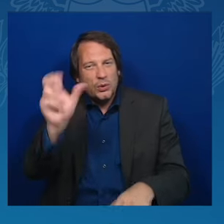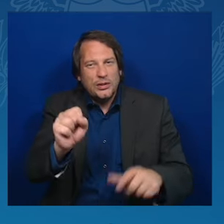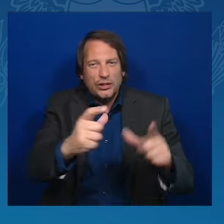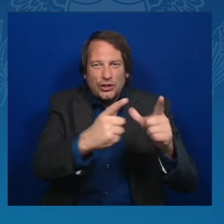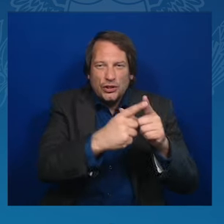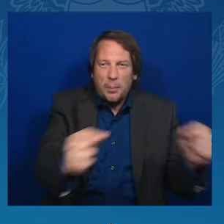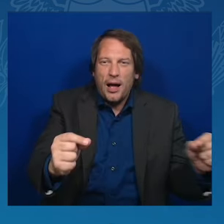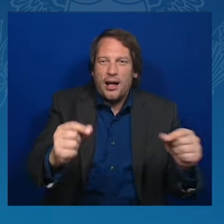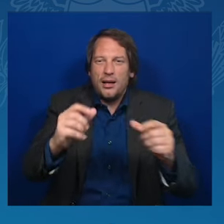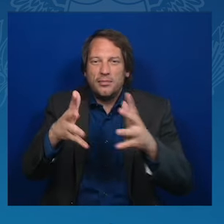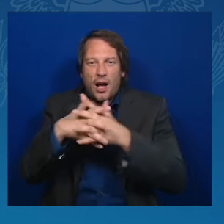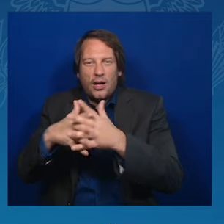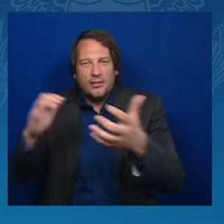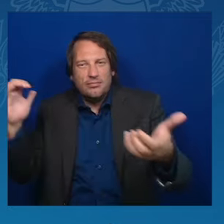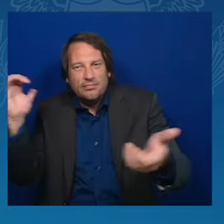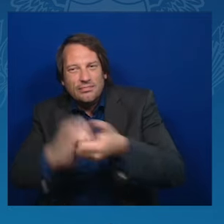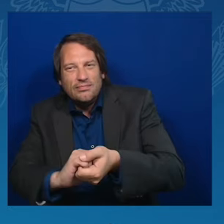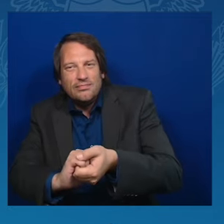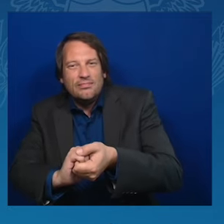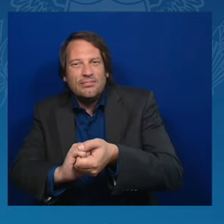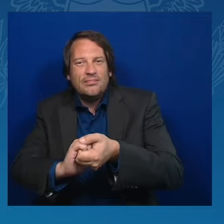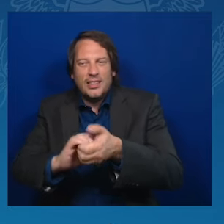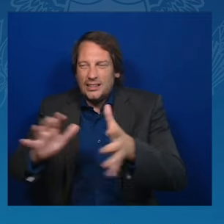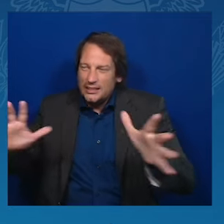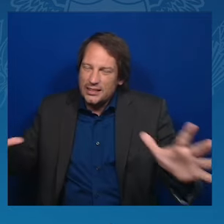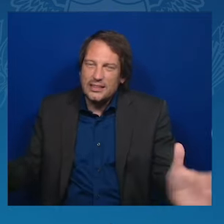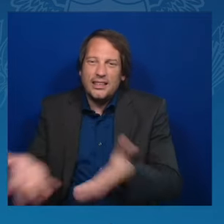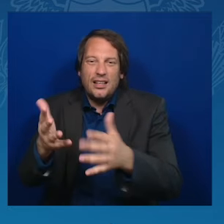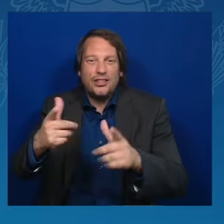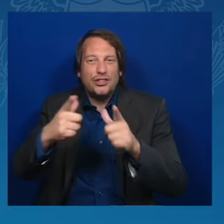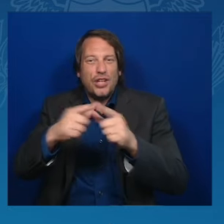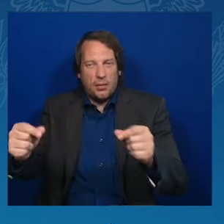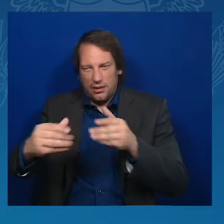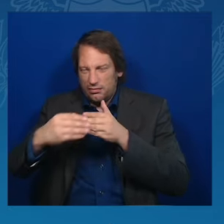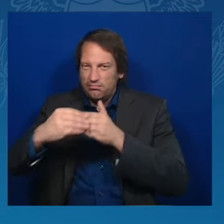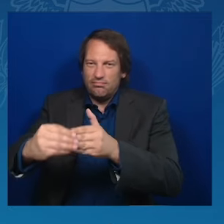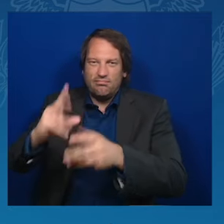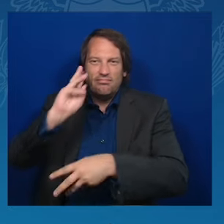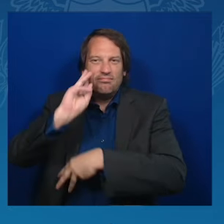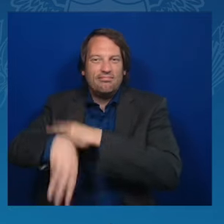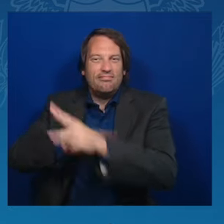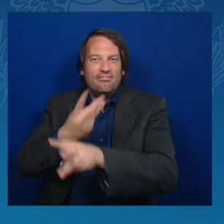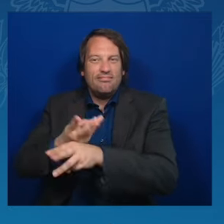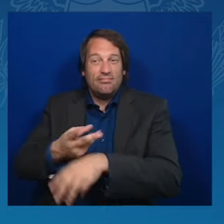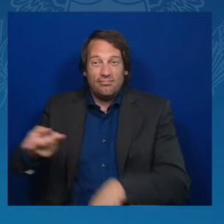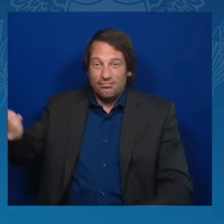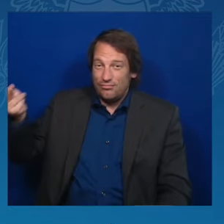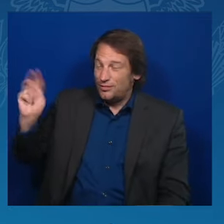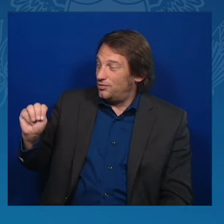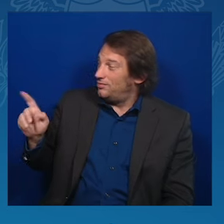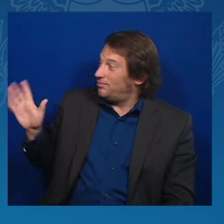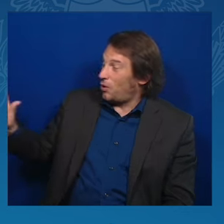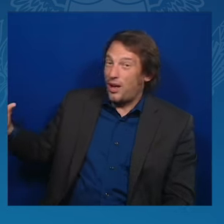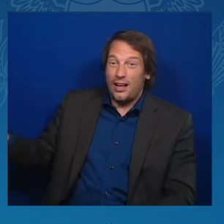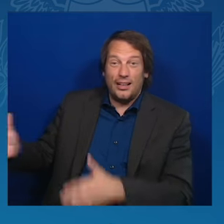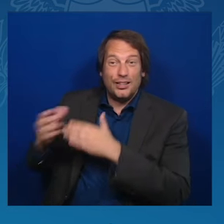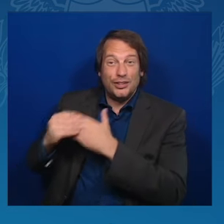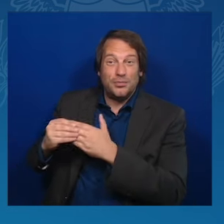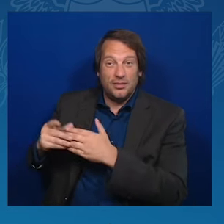global leadership. Mr. Prime Minister, under your leadership, Japan's global role has